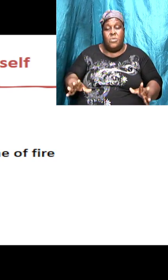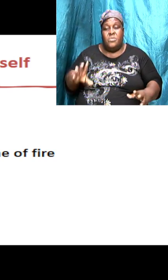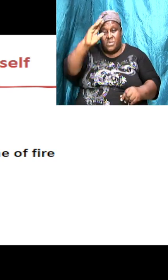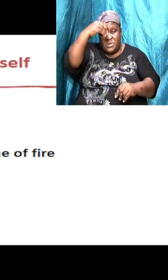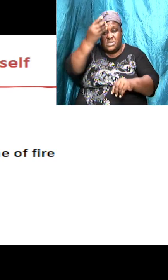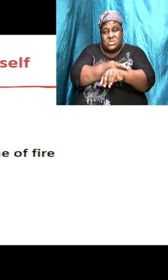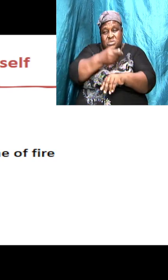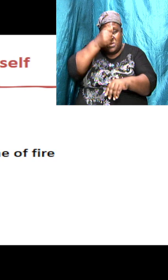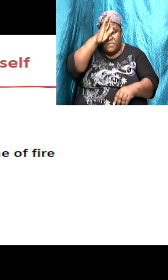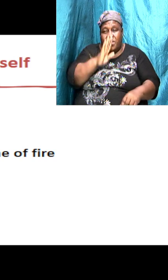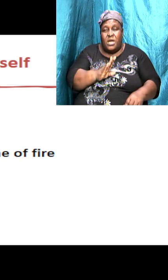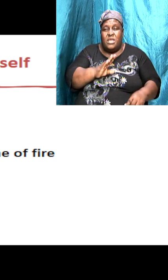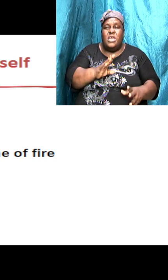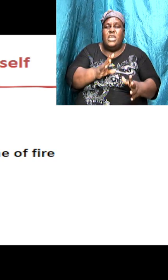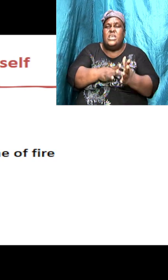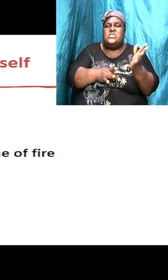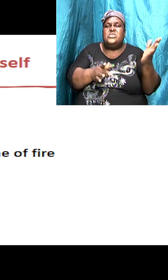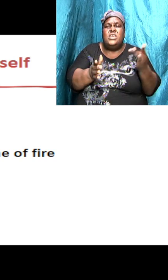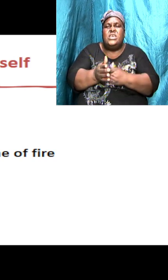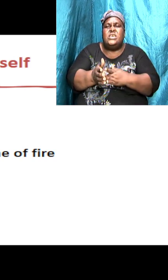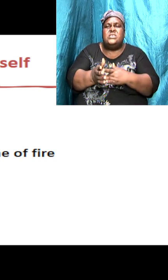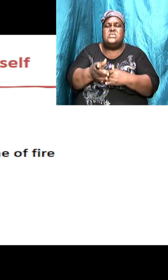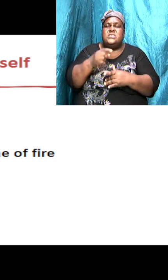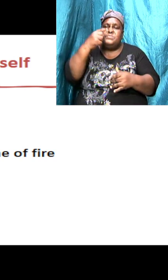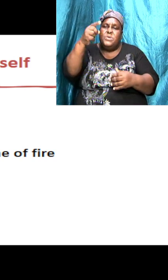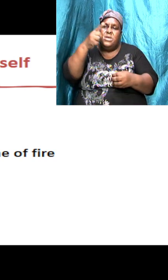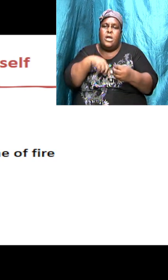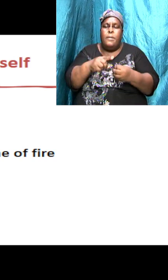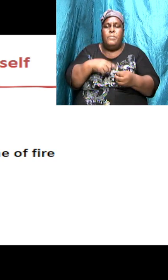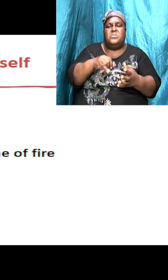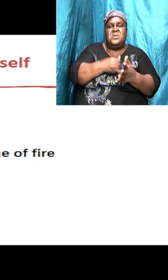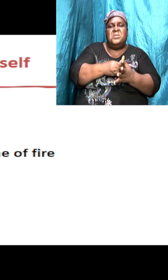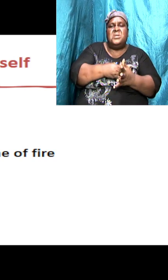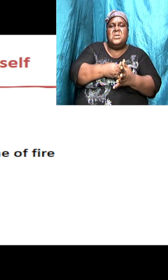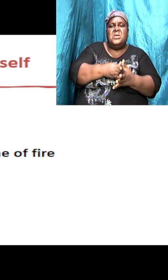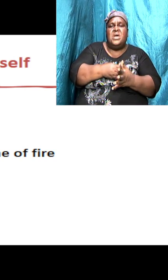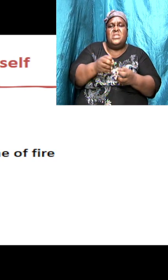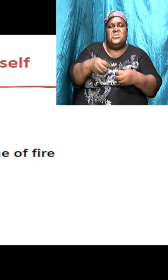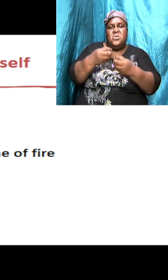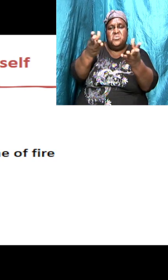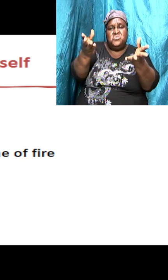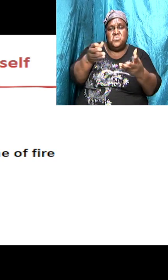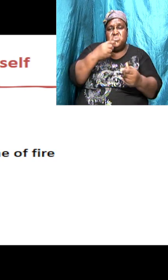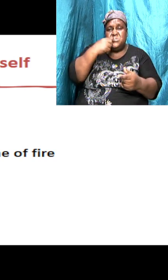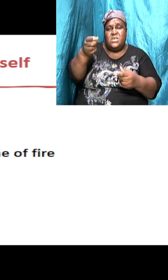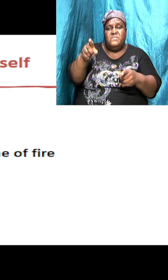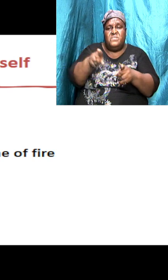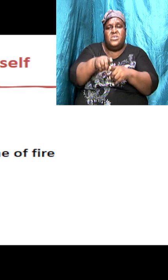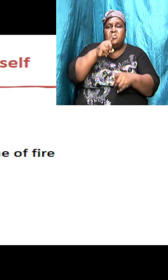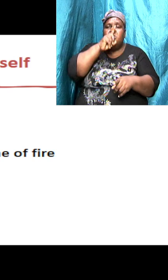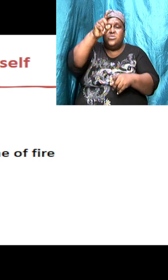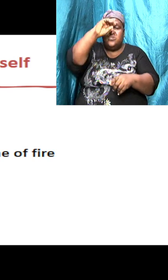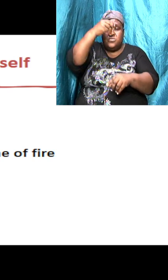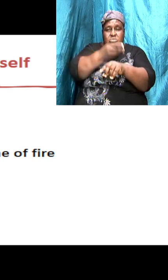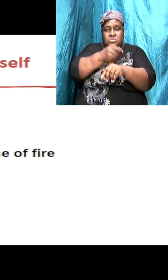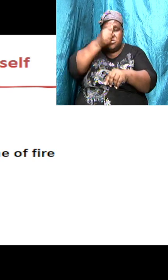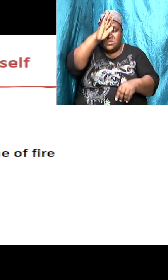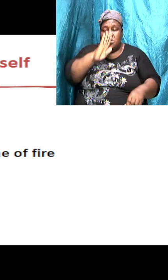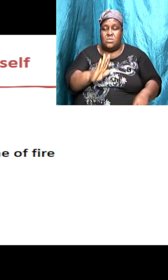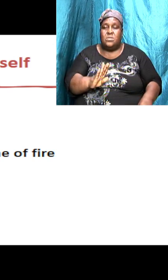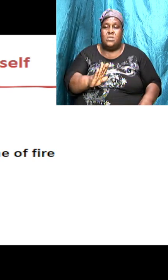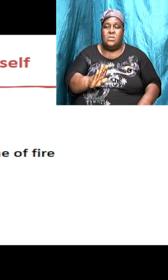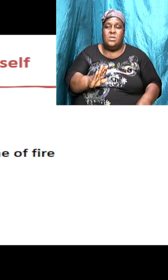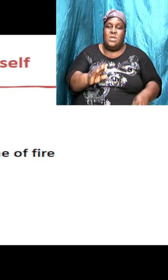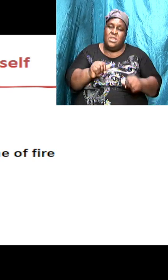son of God, Jesus countered that and present himself as the true son of God. And then it went on. He went